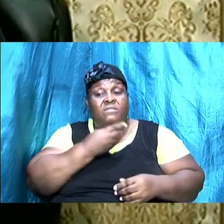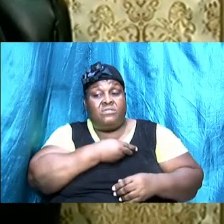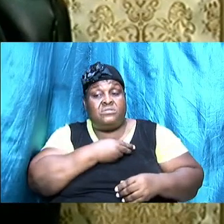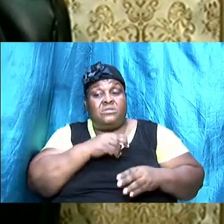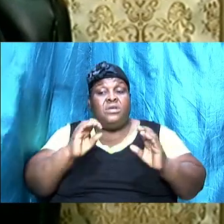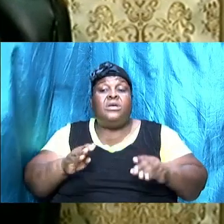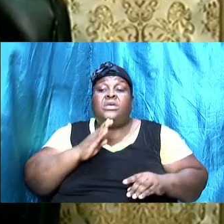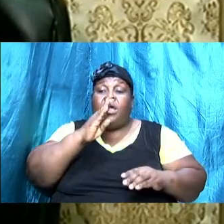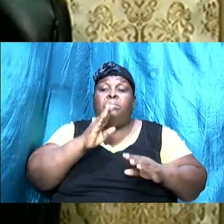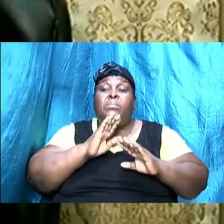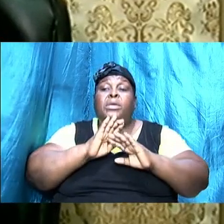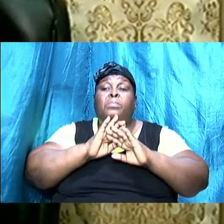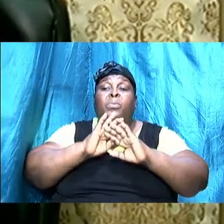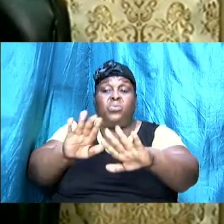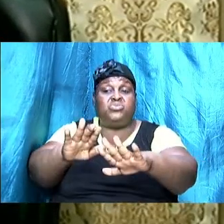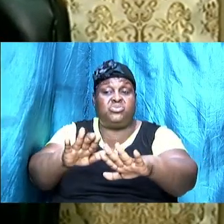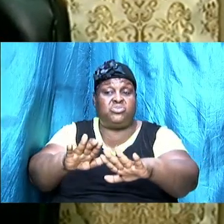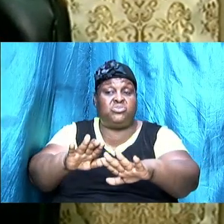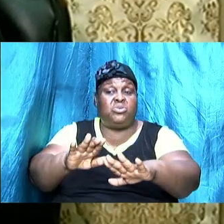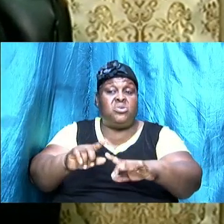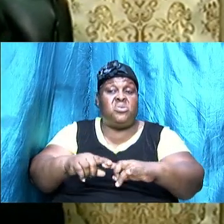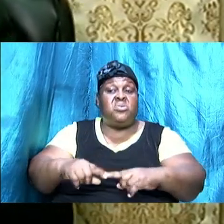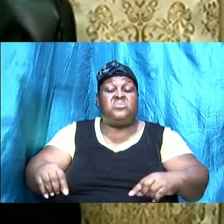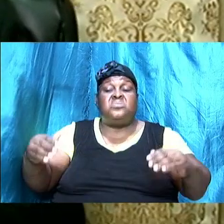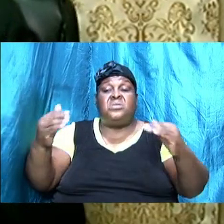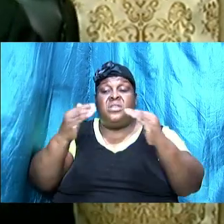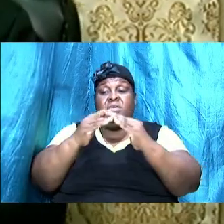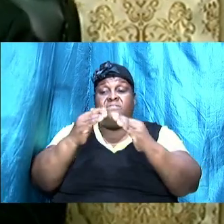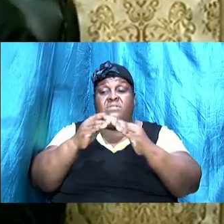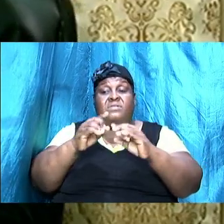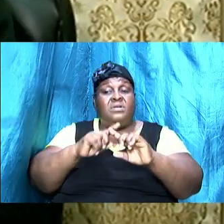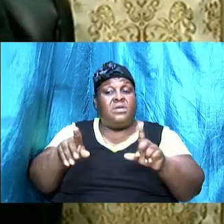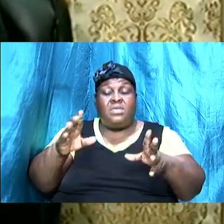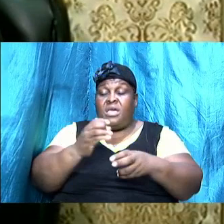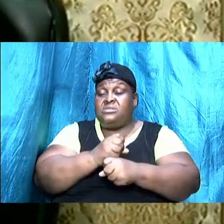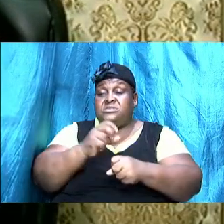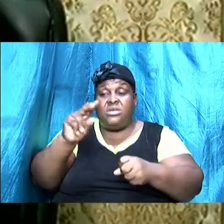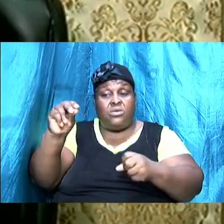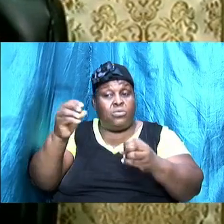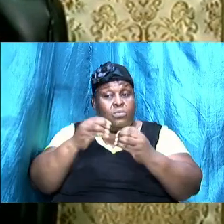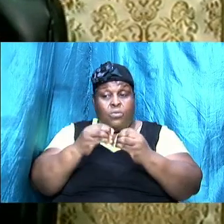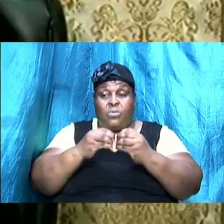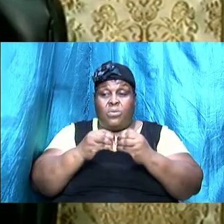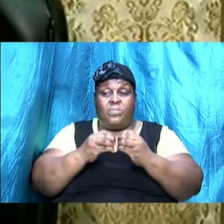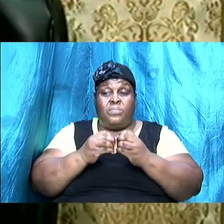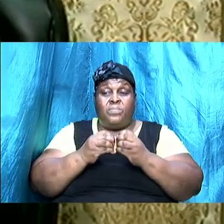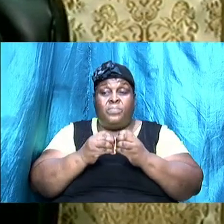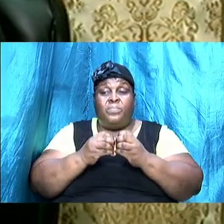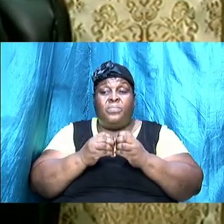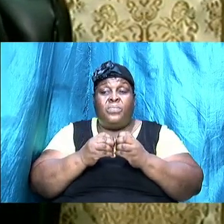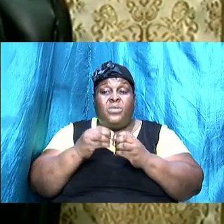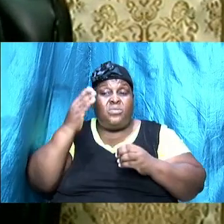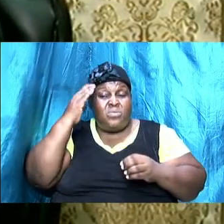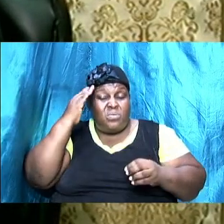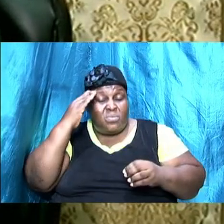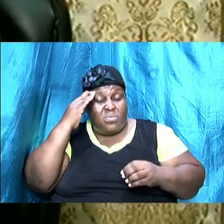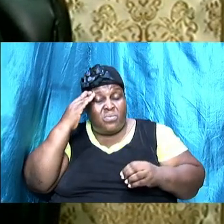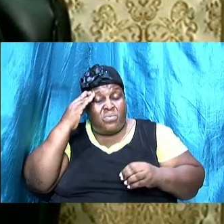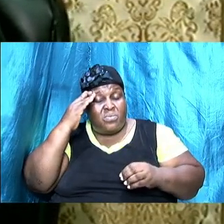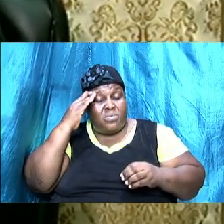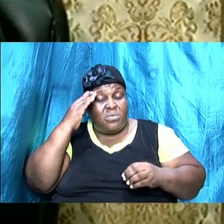pushed to a point where we just cannot take anymore. I know of